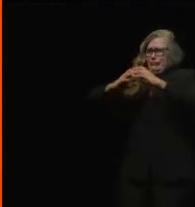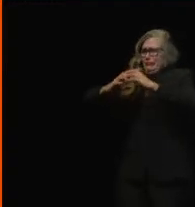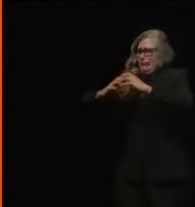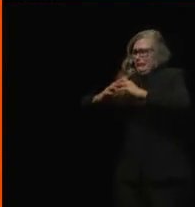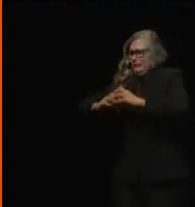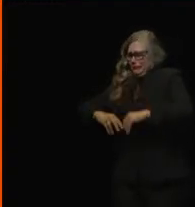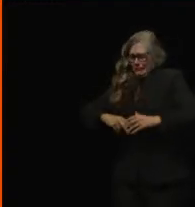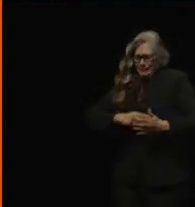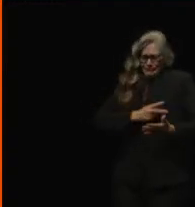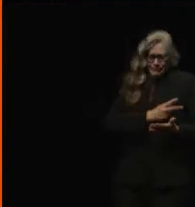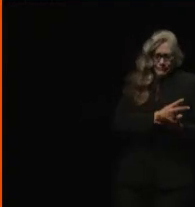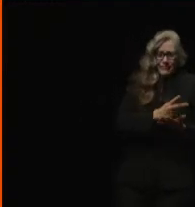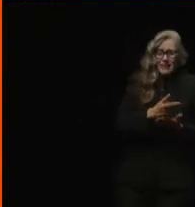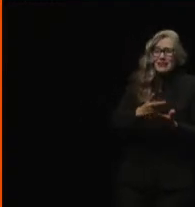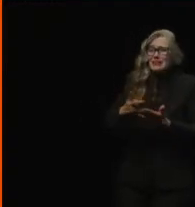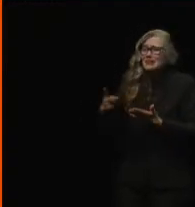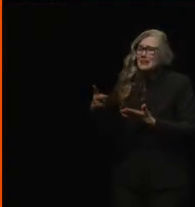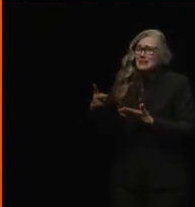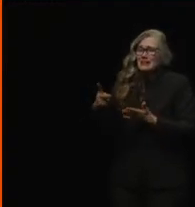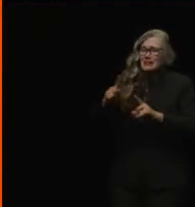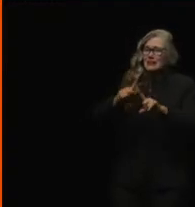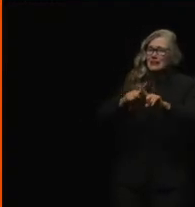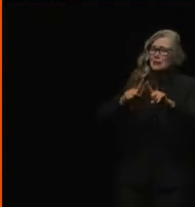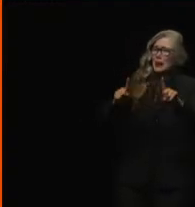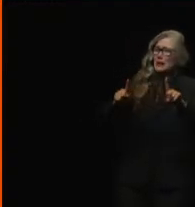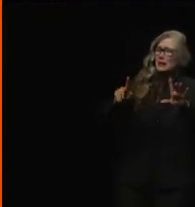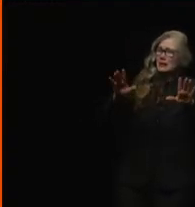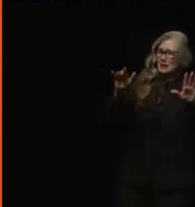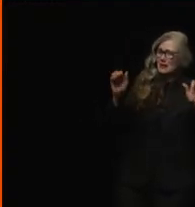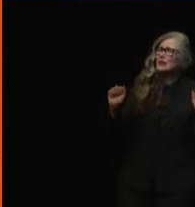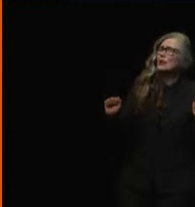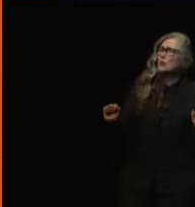long road to walk on,